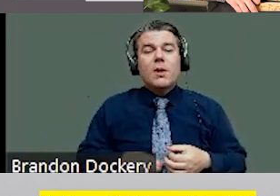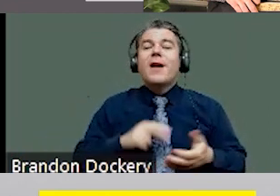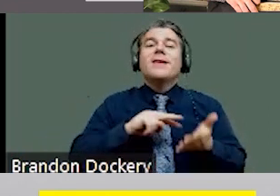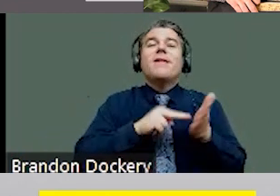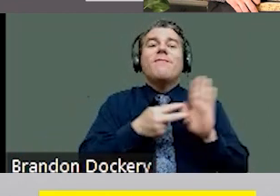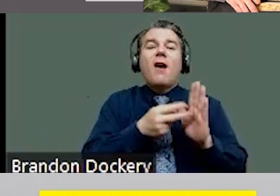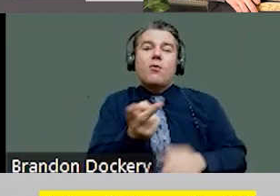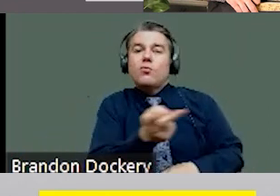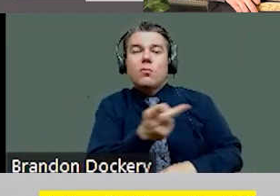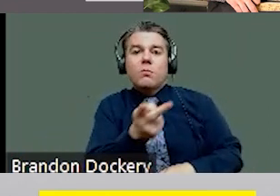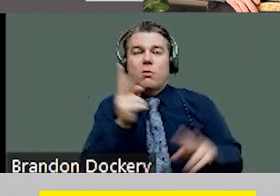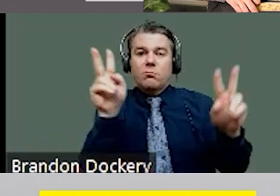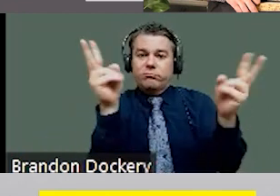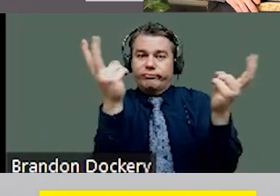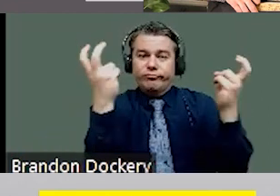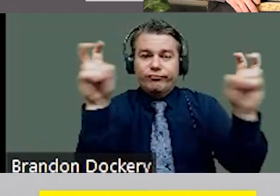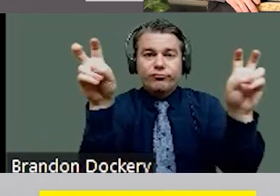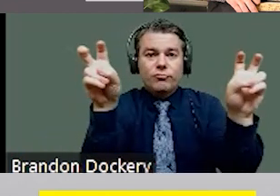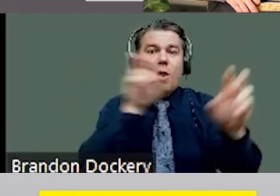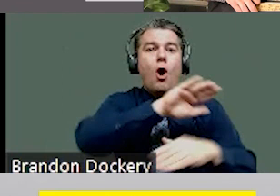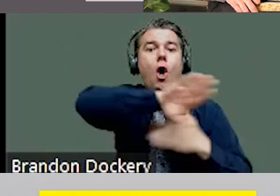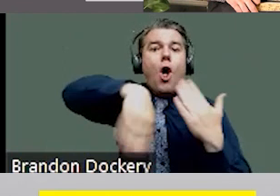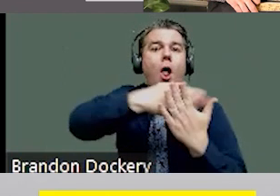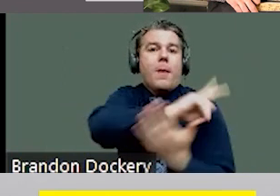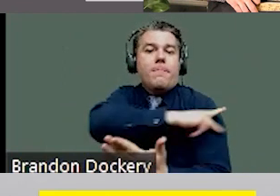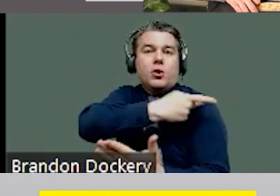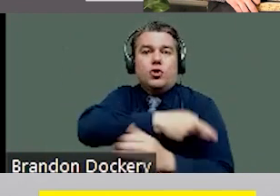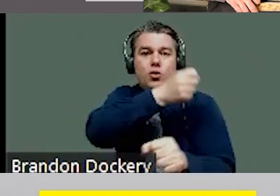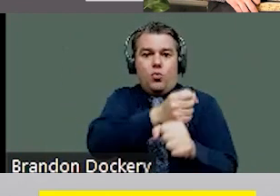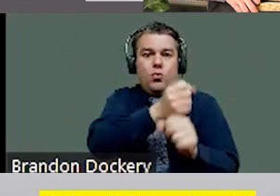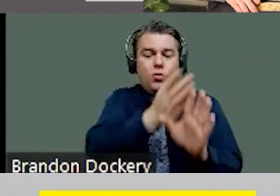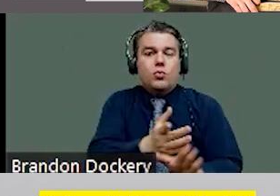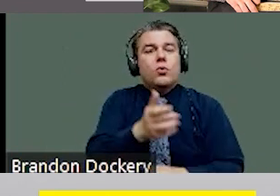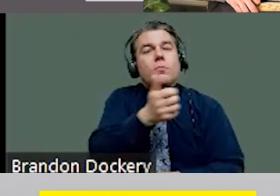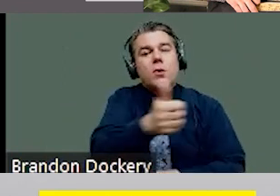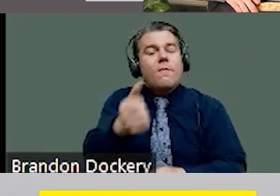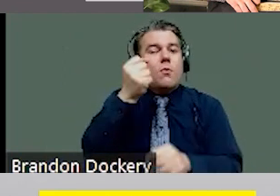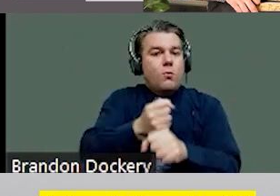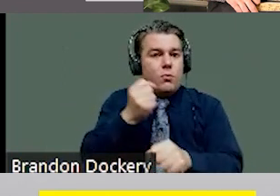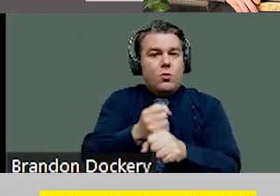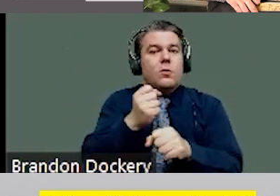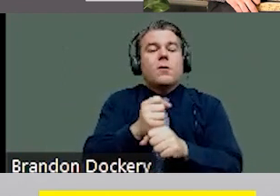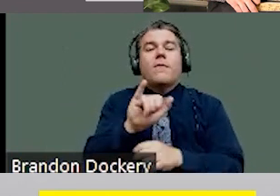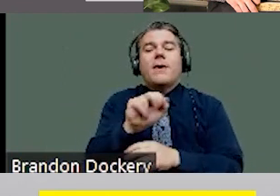class members as, and in quotes, all patient workers who have labored